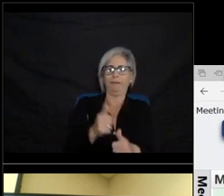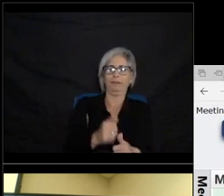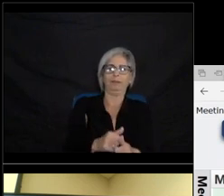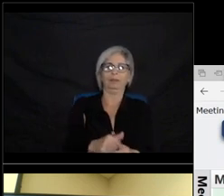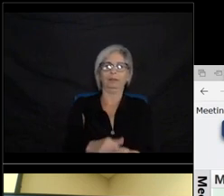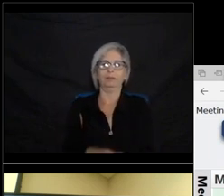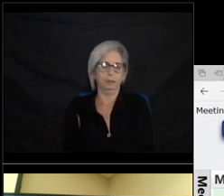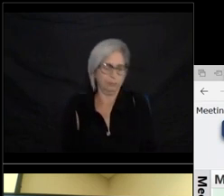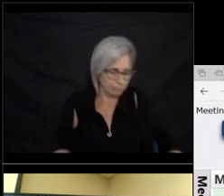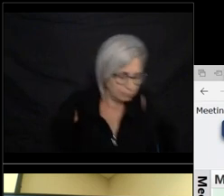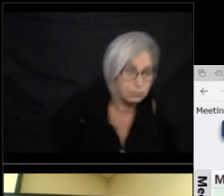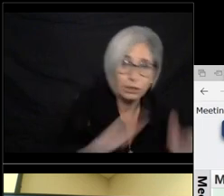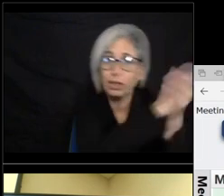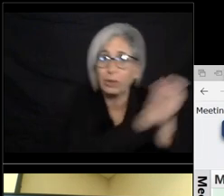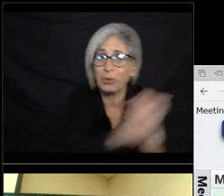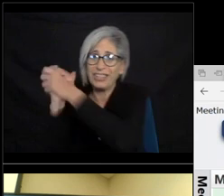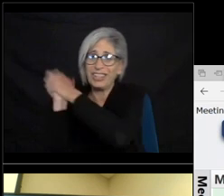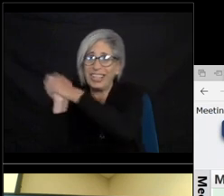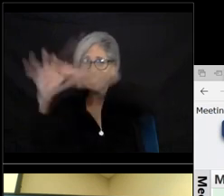All right. Congratulations.